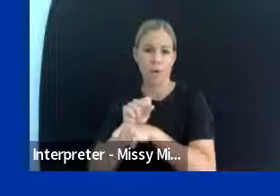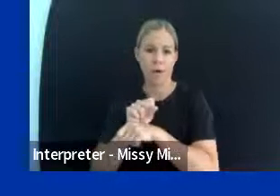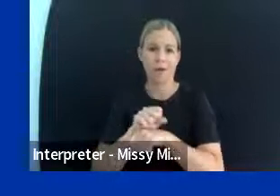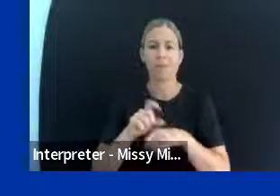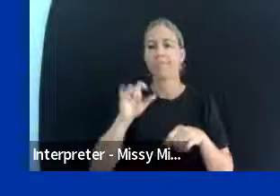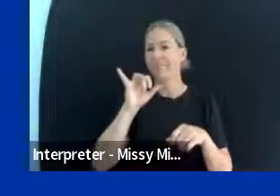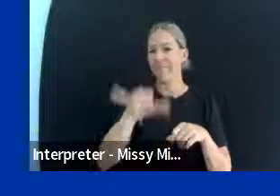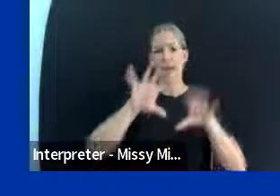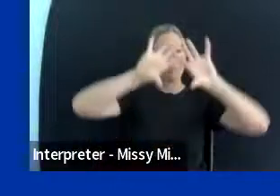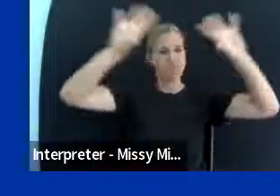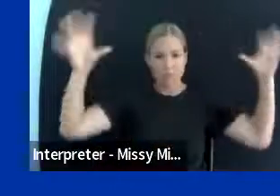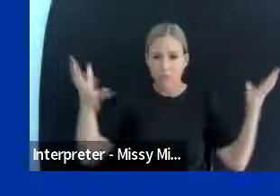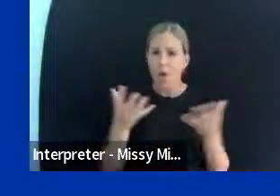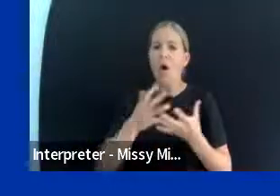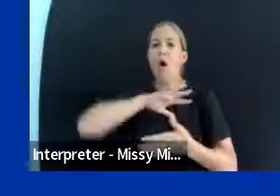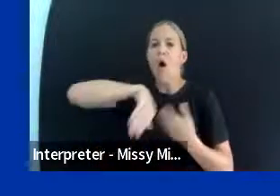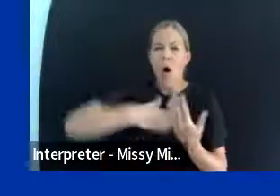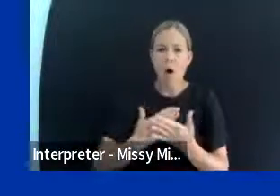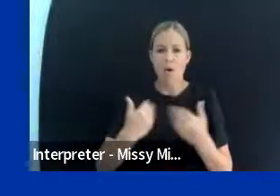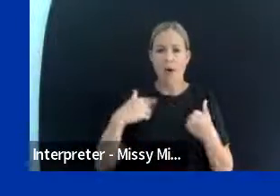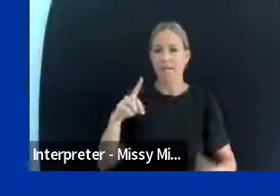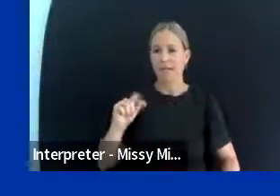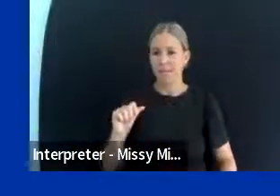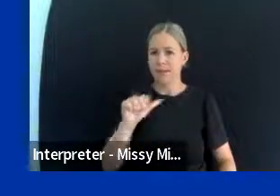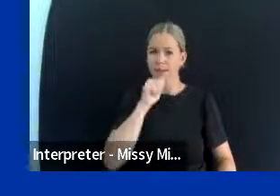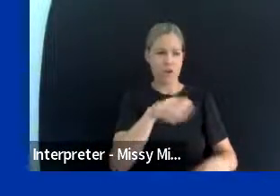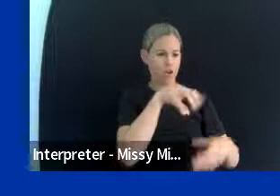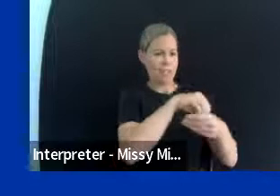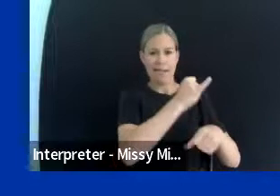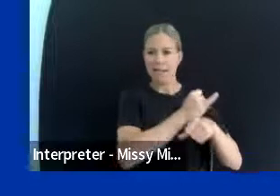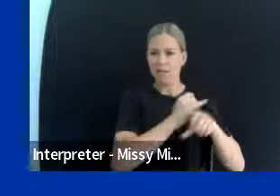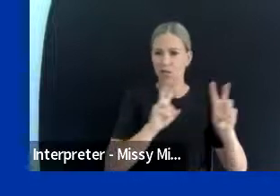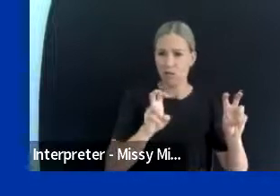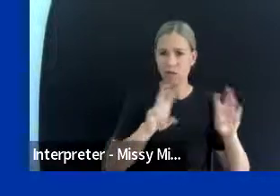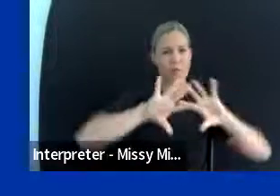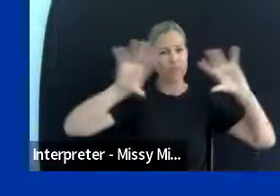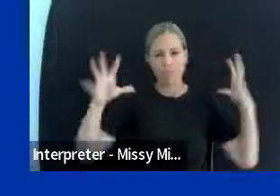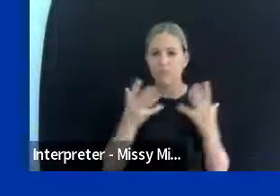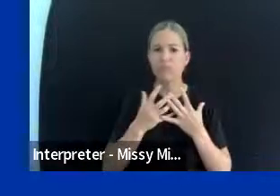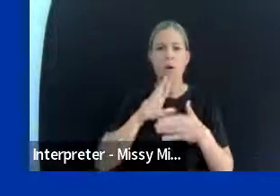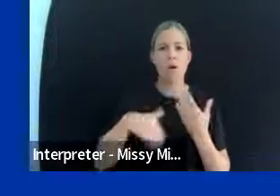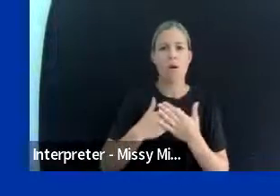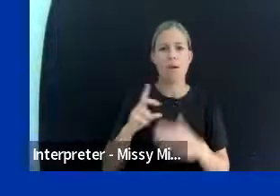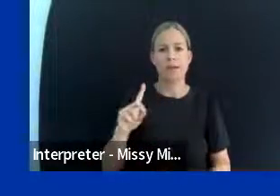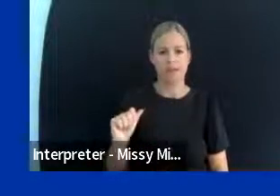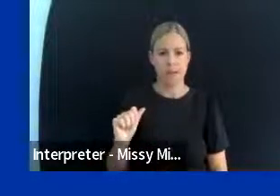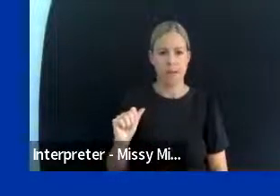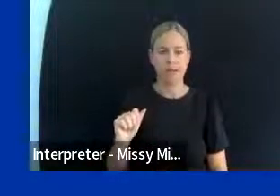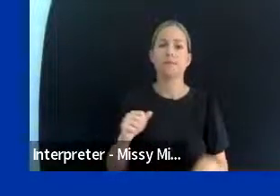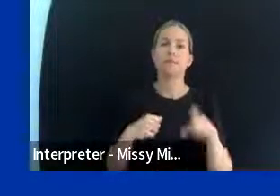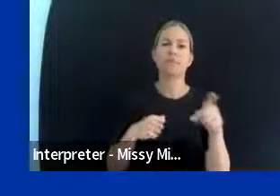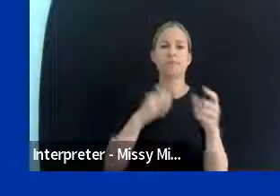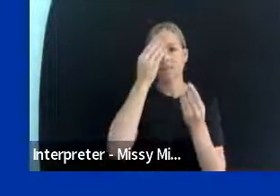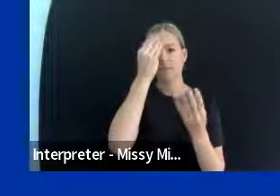in the community, not those who are institutionalized, but it is cross disability. This comes from our NCI data, which